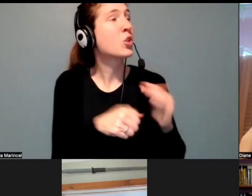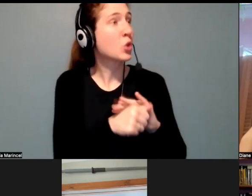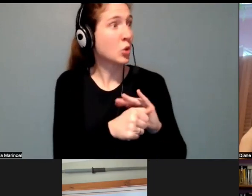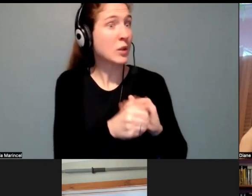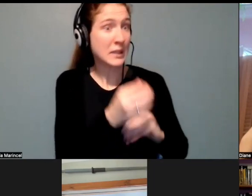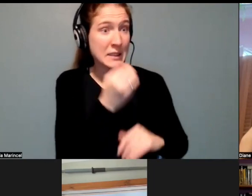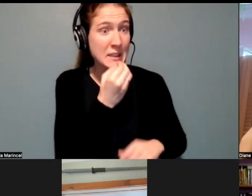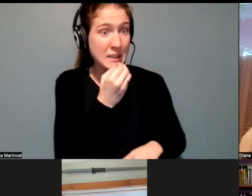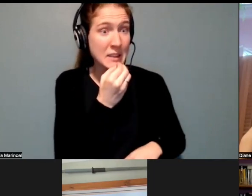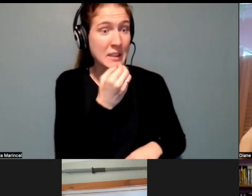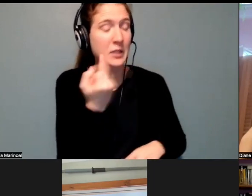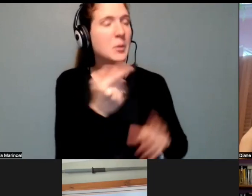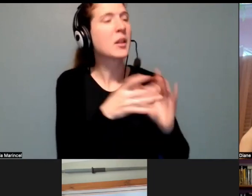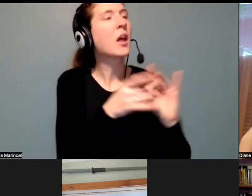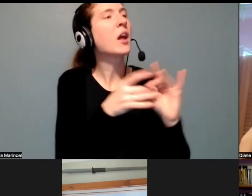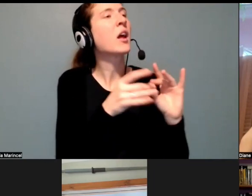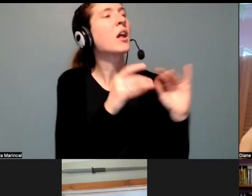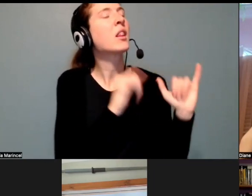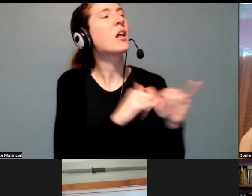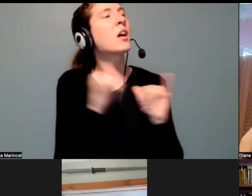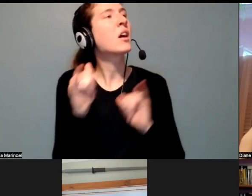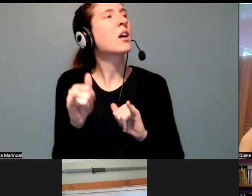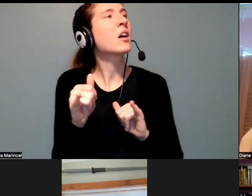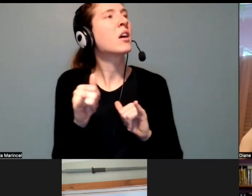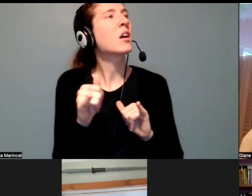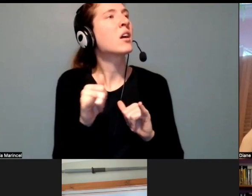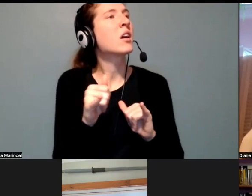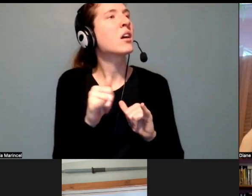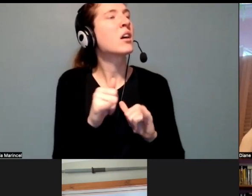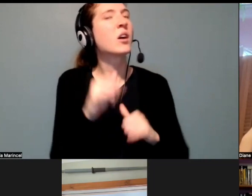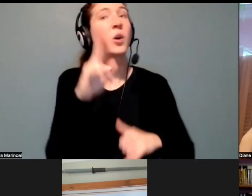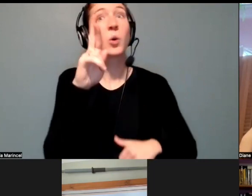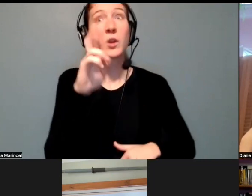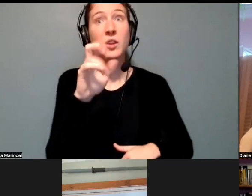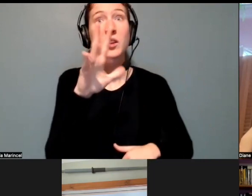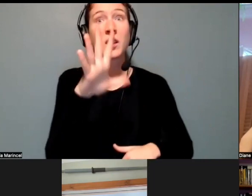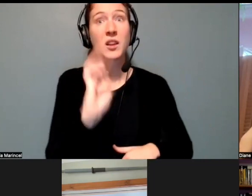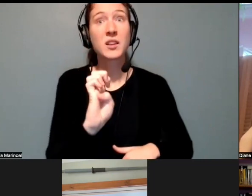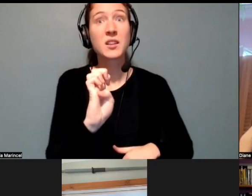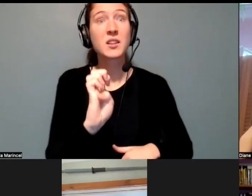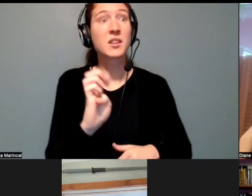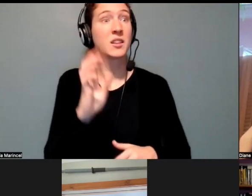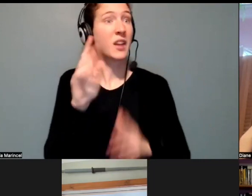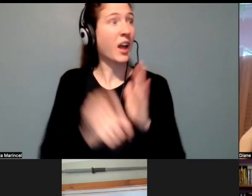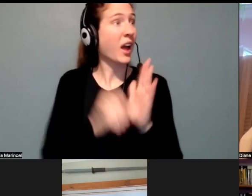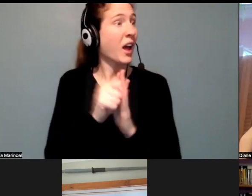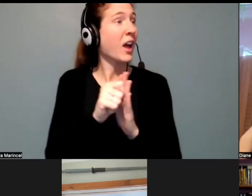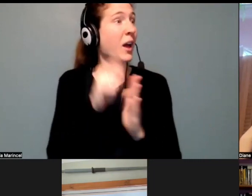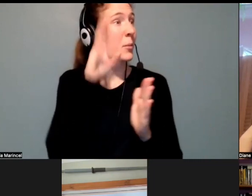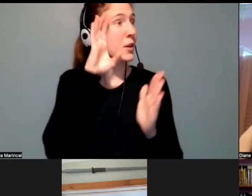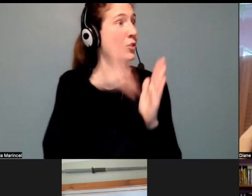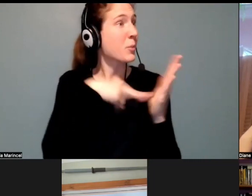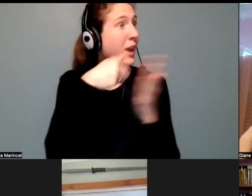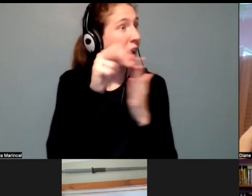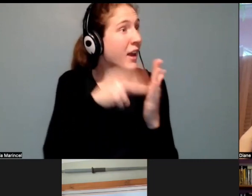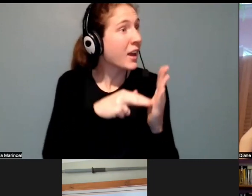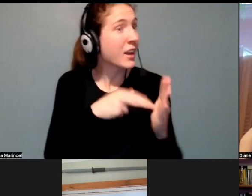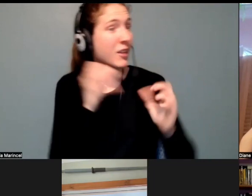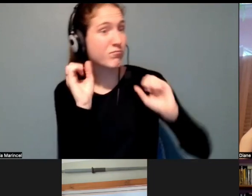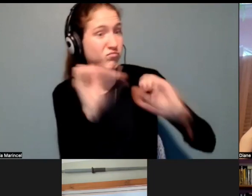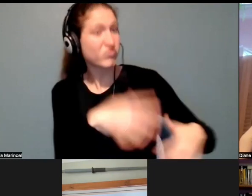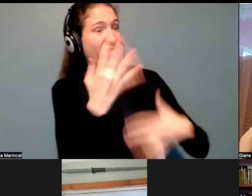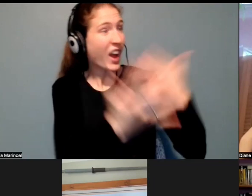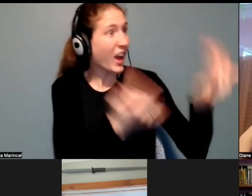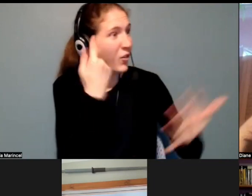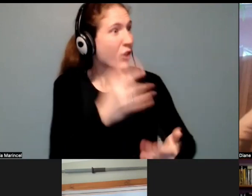said it equates to burning Renaissance paintings in your fireplace to stay warm. Oh my gosh. Huh.